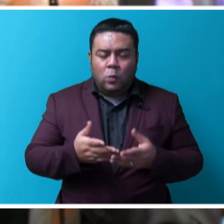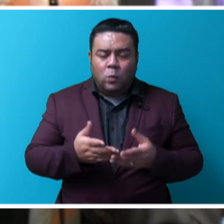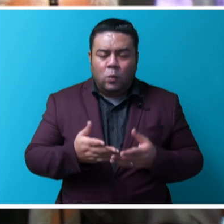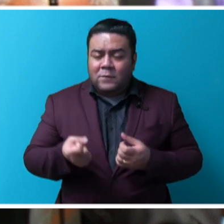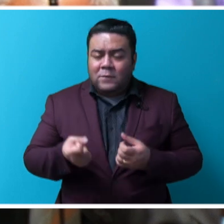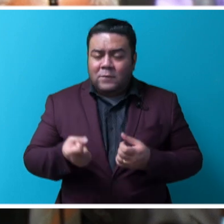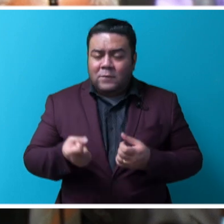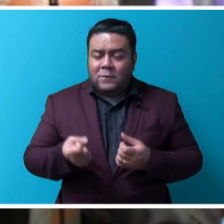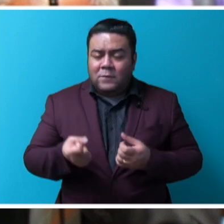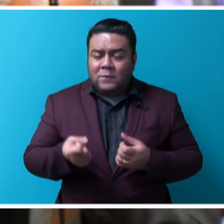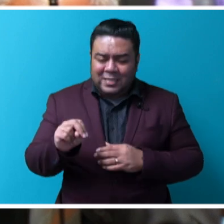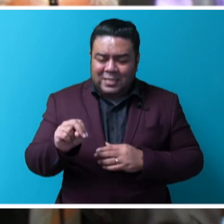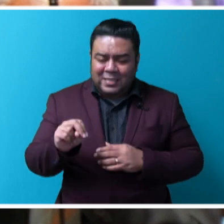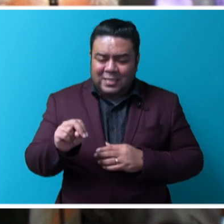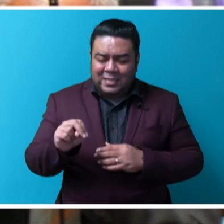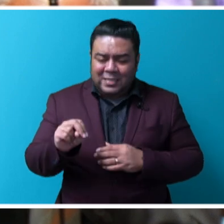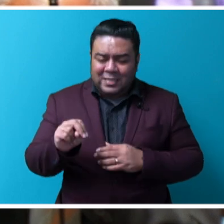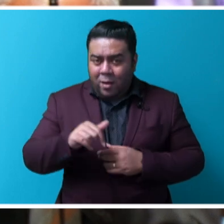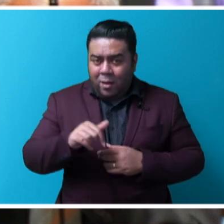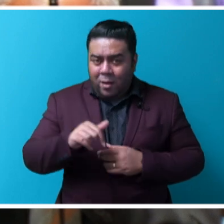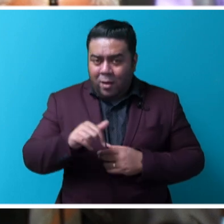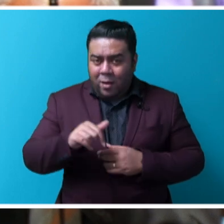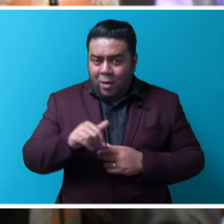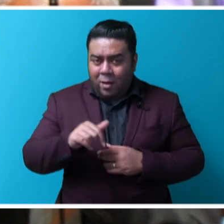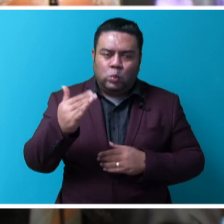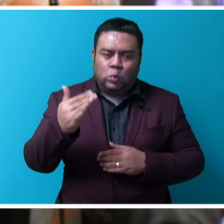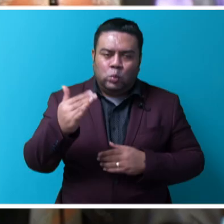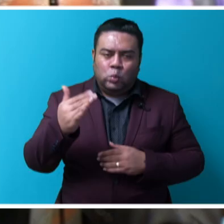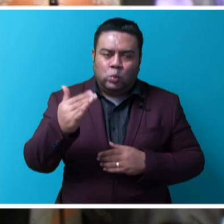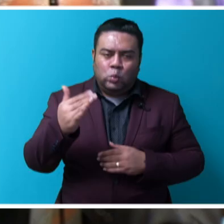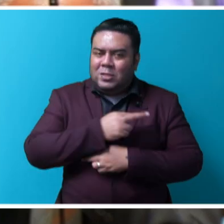strategic and long overdue. One of the major